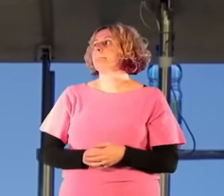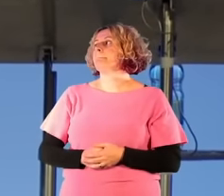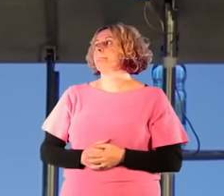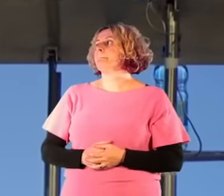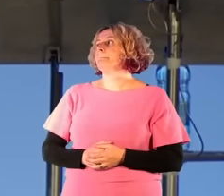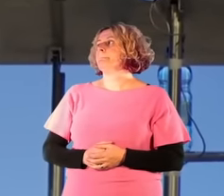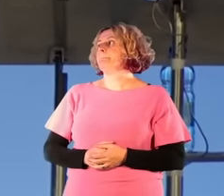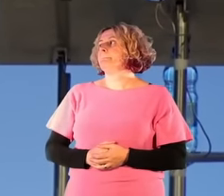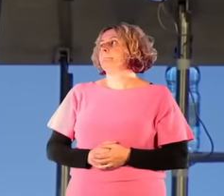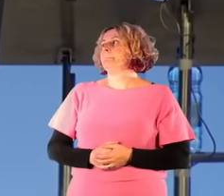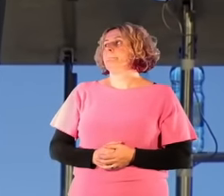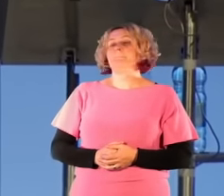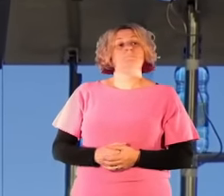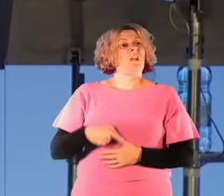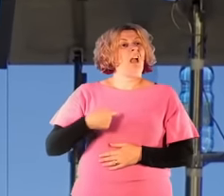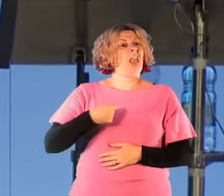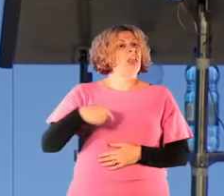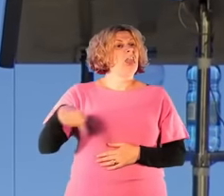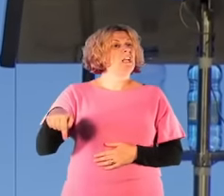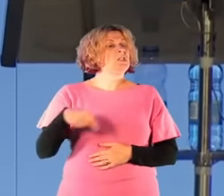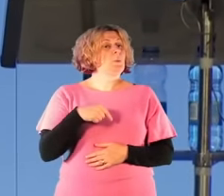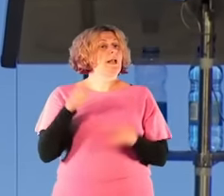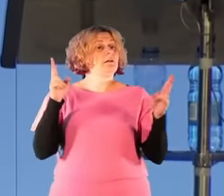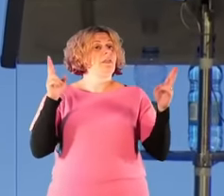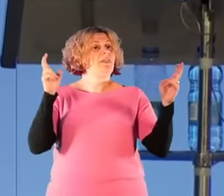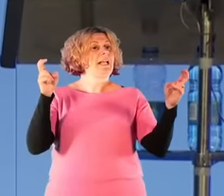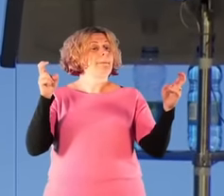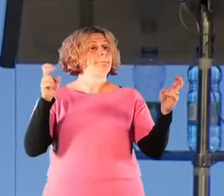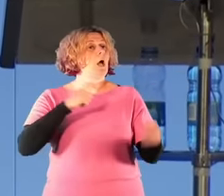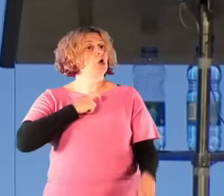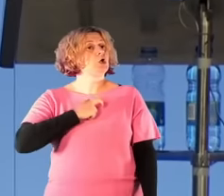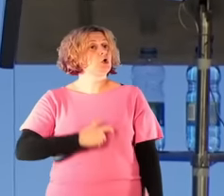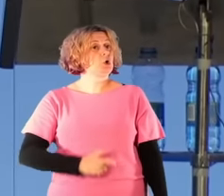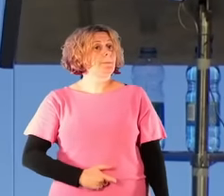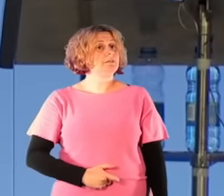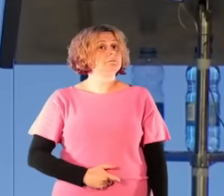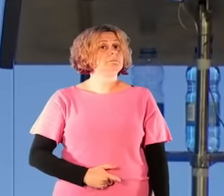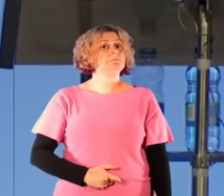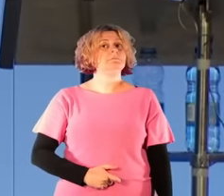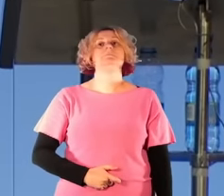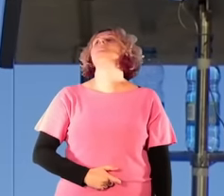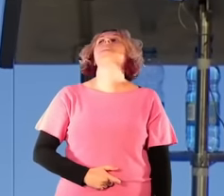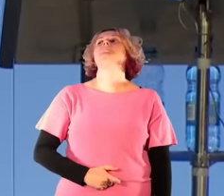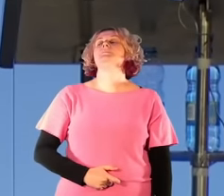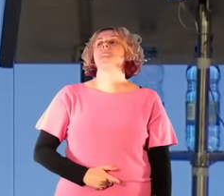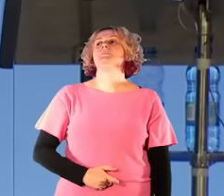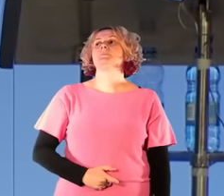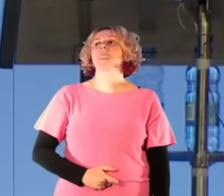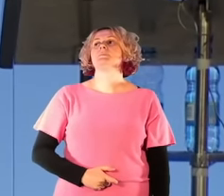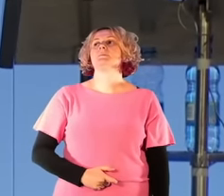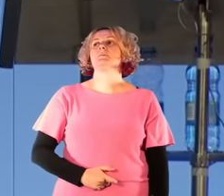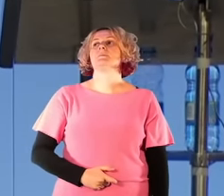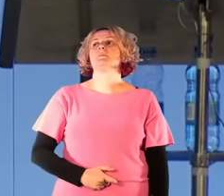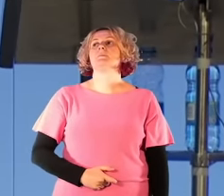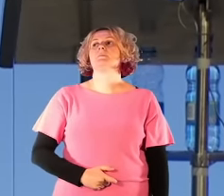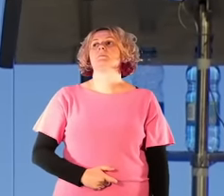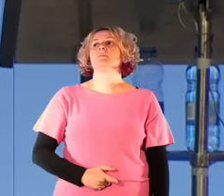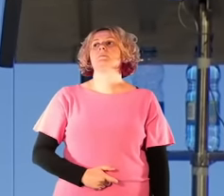Our conference this week has been about what it means to be human. As we close, and I've only got a couple of minutes, let me introduce